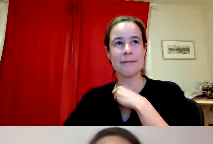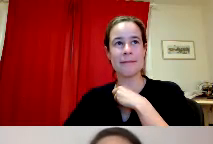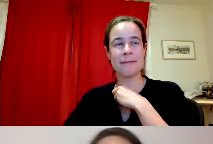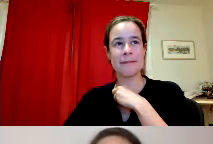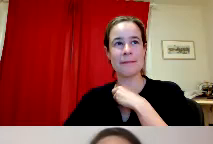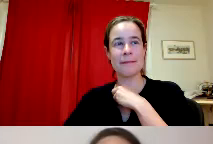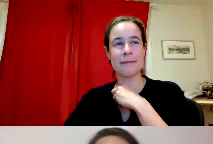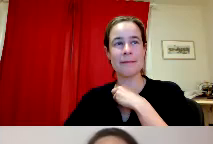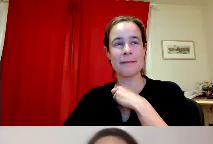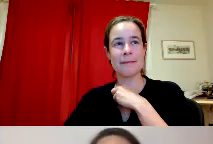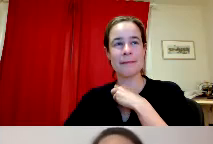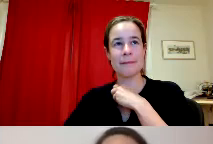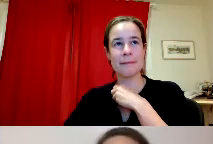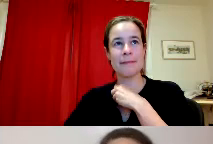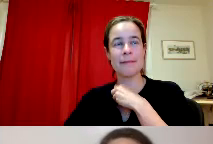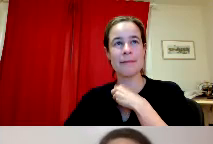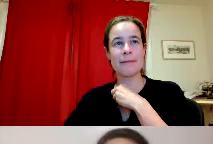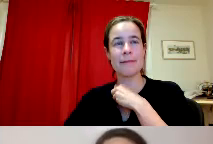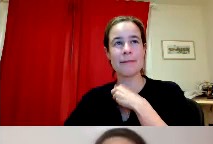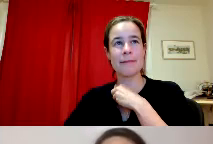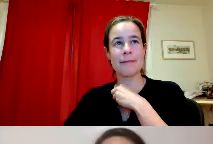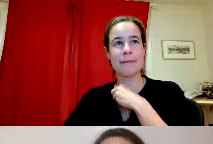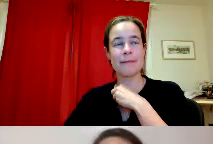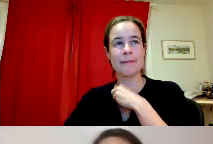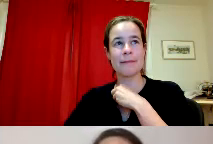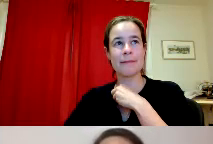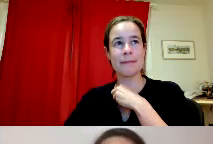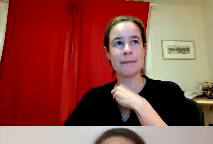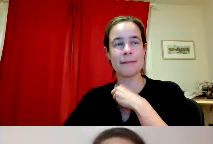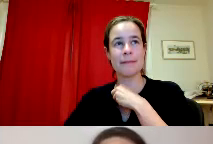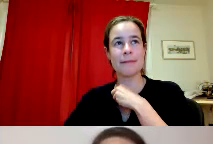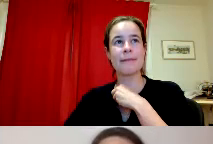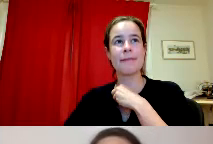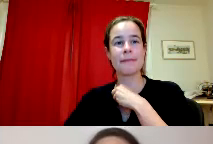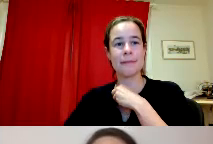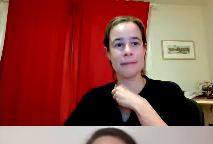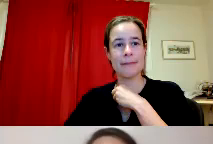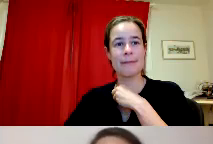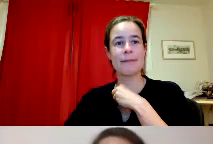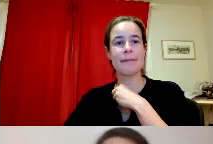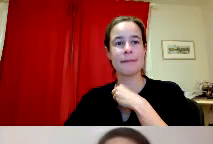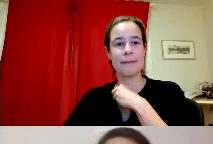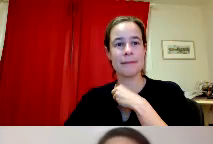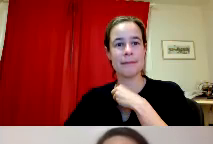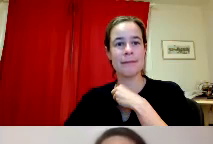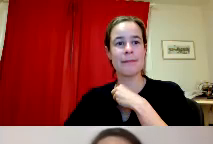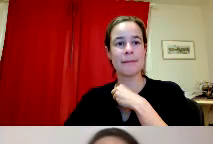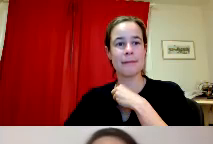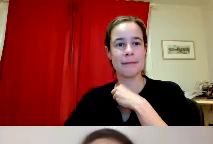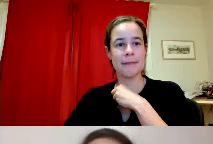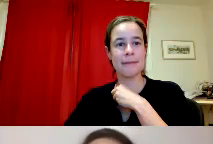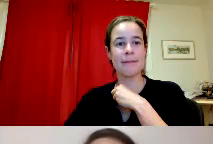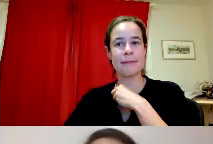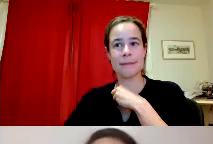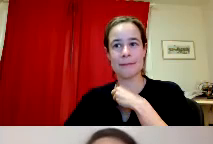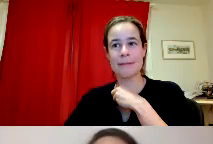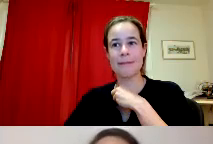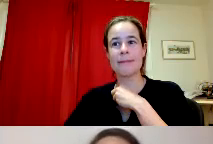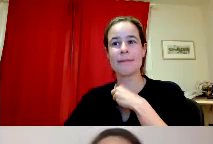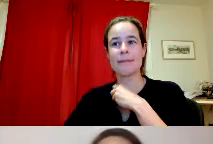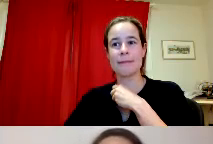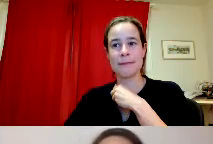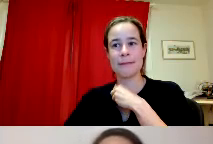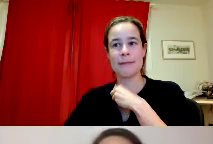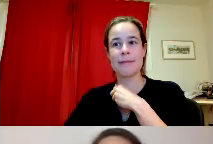growing rather than relying on these systems that might not always be available. And of course,